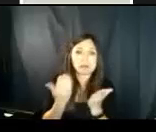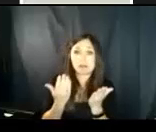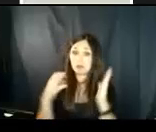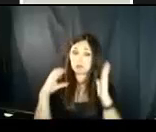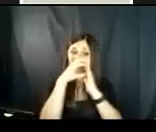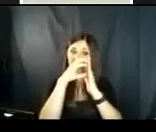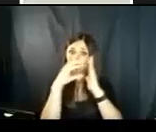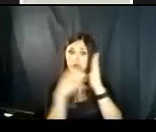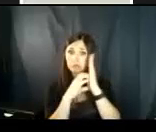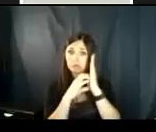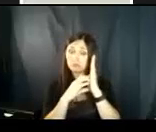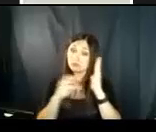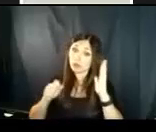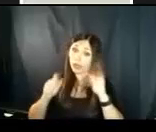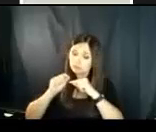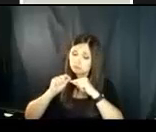can make that bolded.